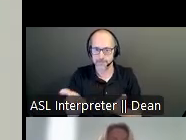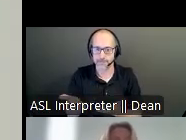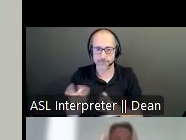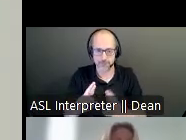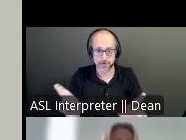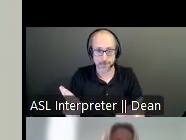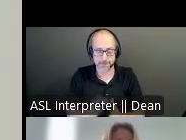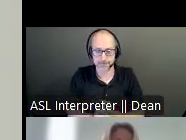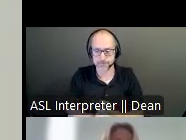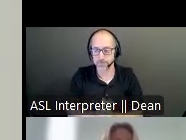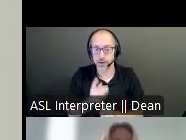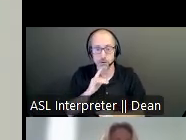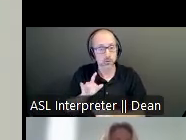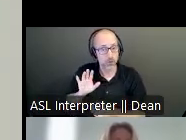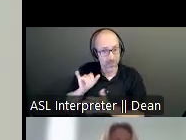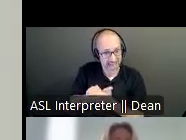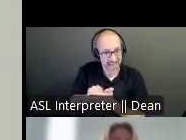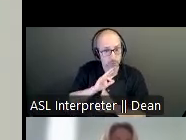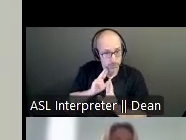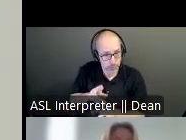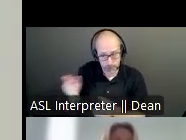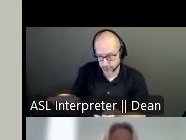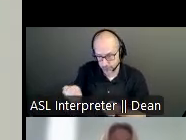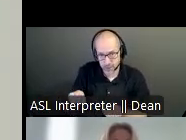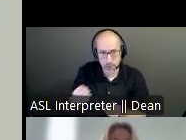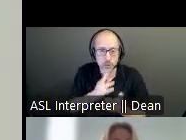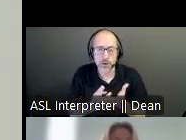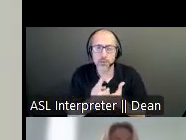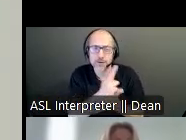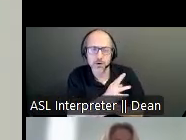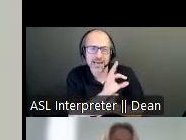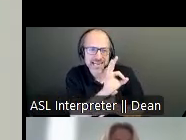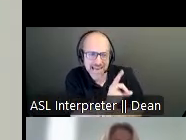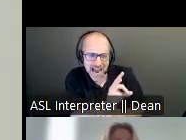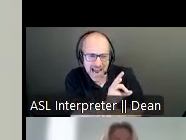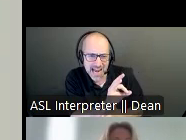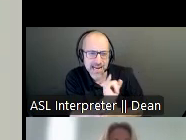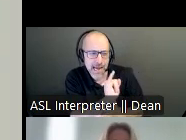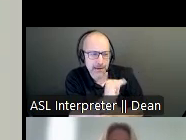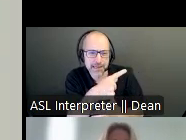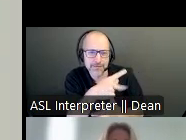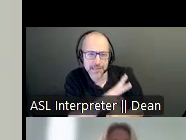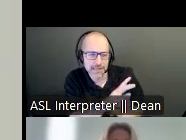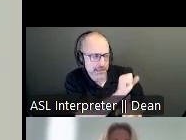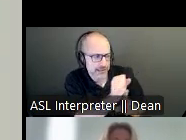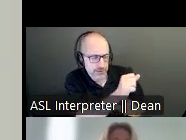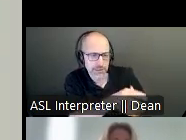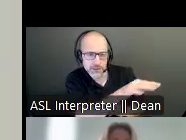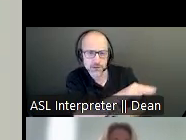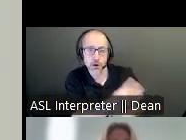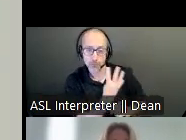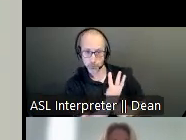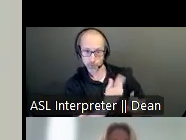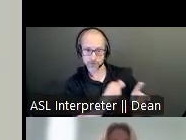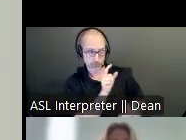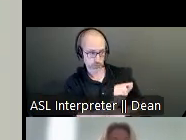For this particular report, we reviewed 9 intimate partner homicide cases. 4 cases were from